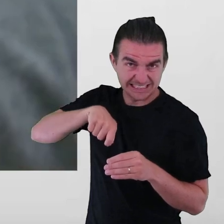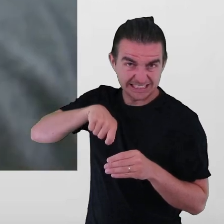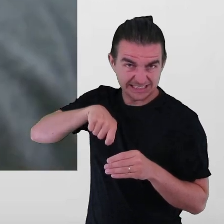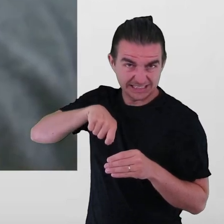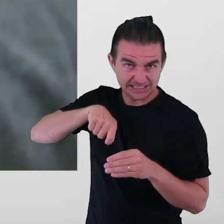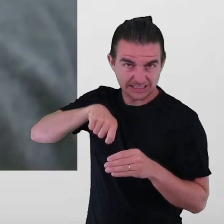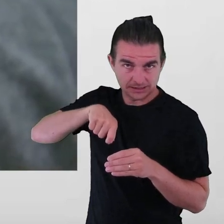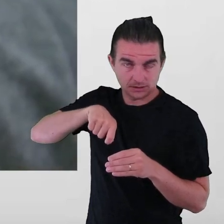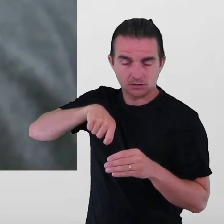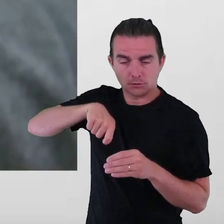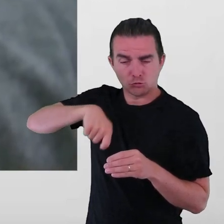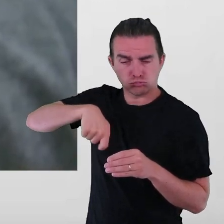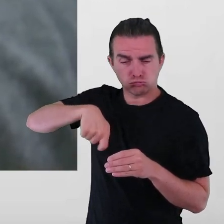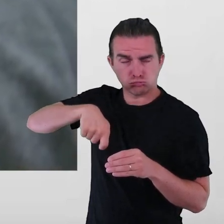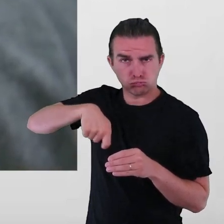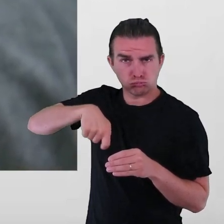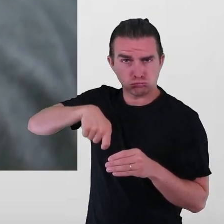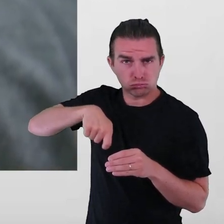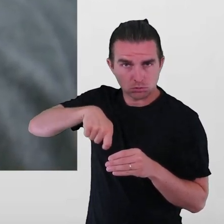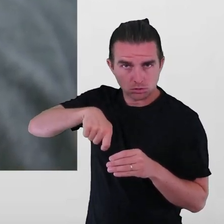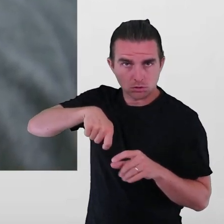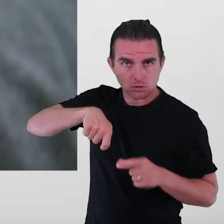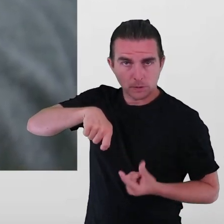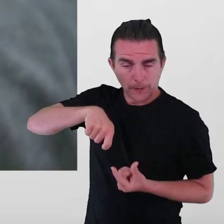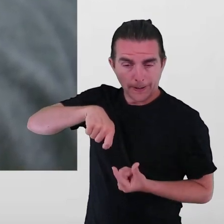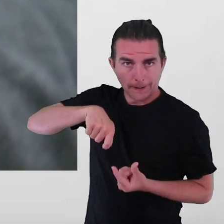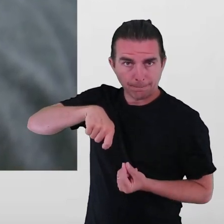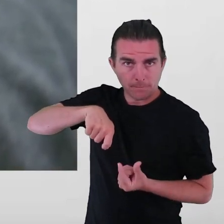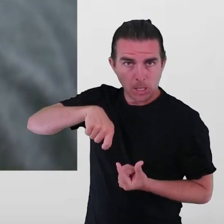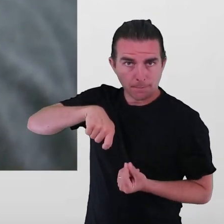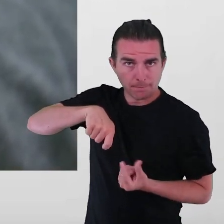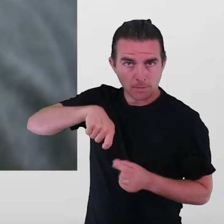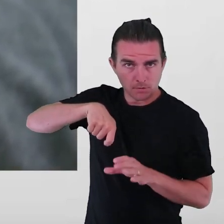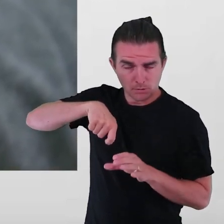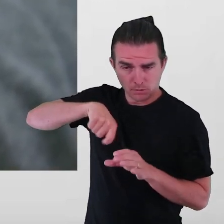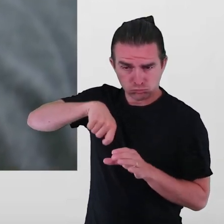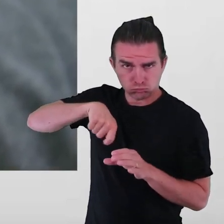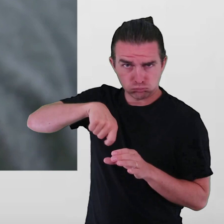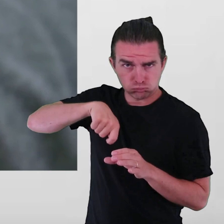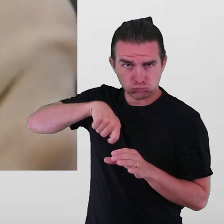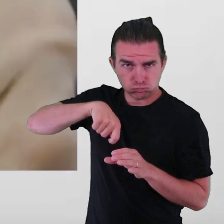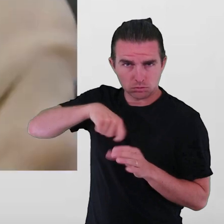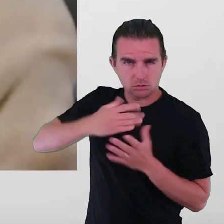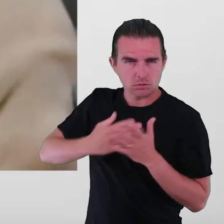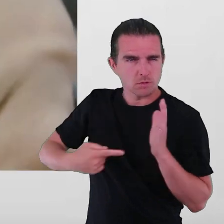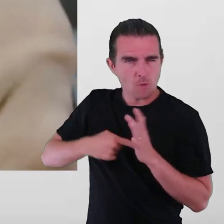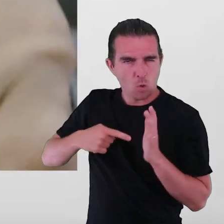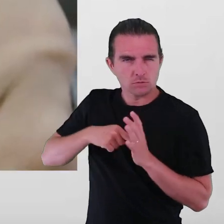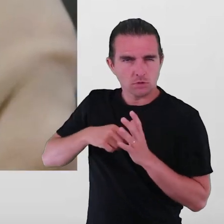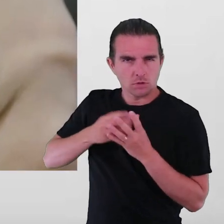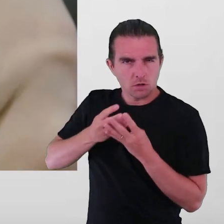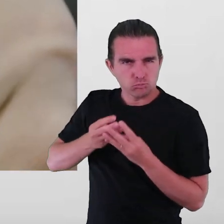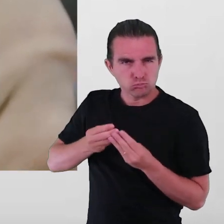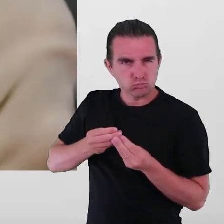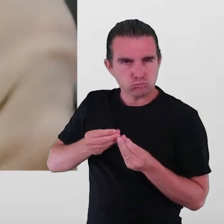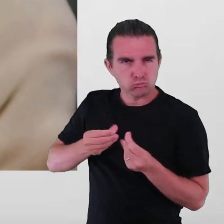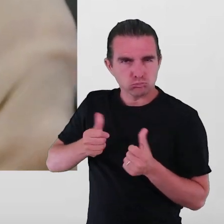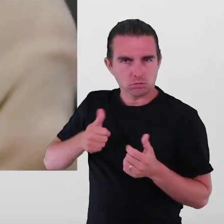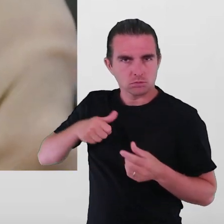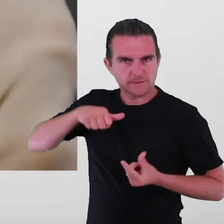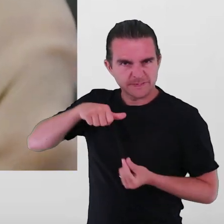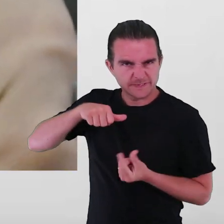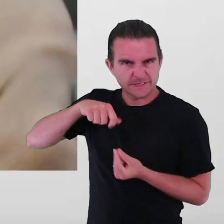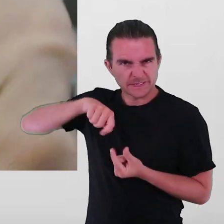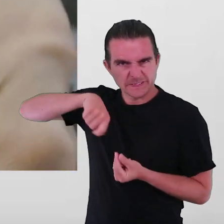of the extraction tube with force whilst rolling it around the tube for 15 seconds. It is important to mix